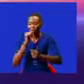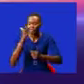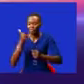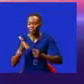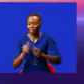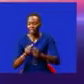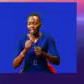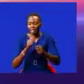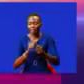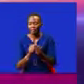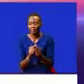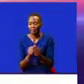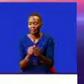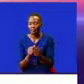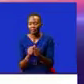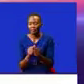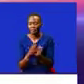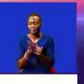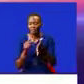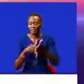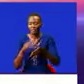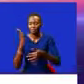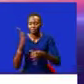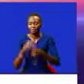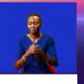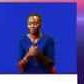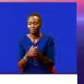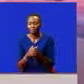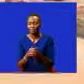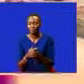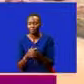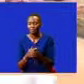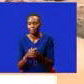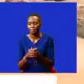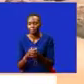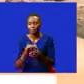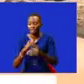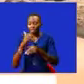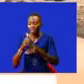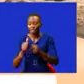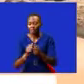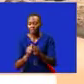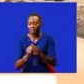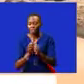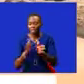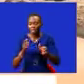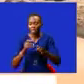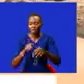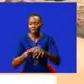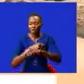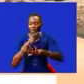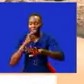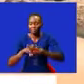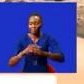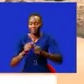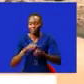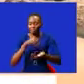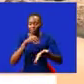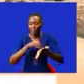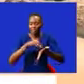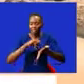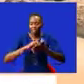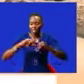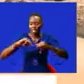seche goeko mag otieno. Justus Adoyo nigi ler mathoth. Bang thuolo noero malach tesend yiengo nyamburko noero